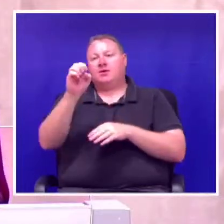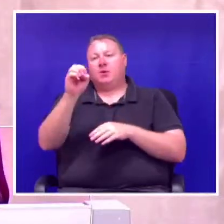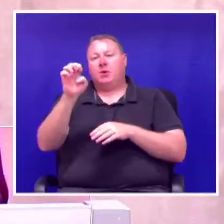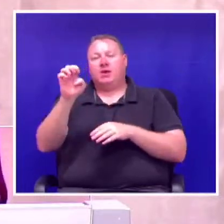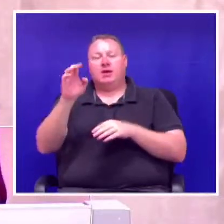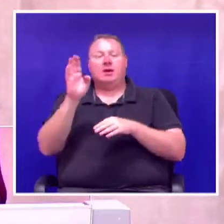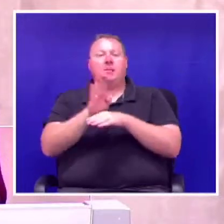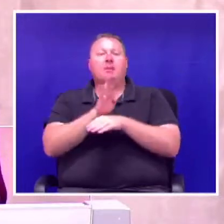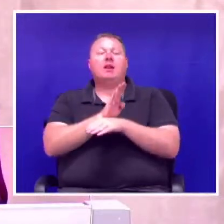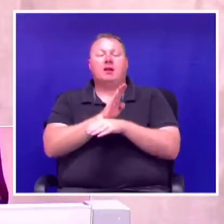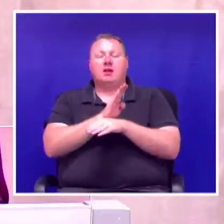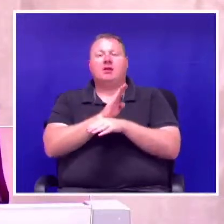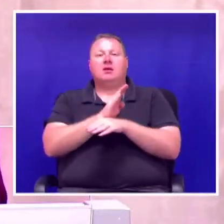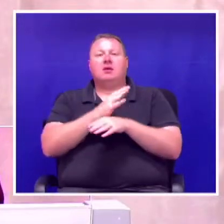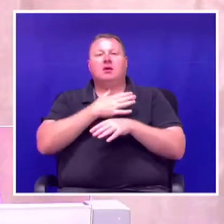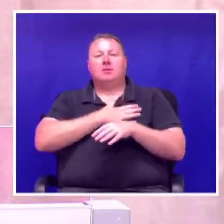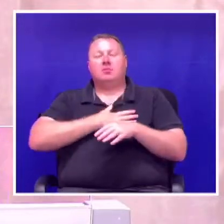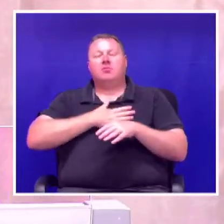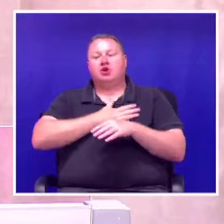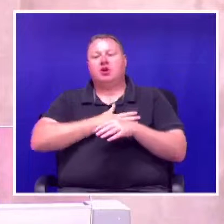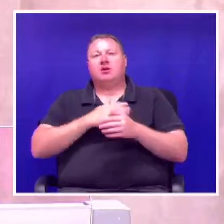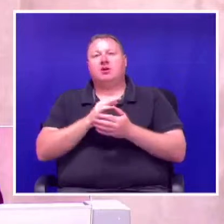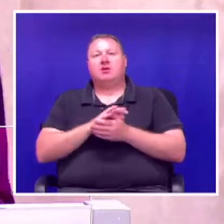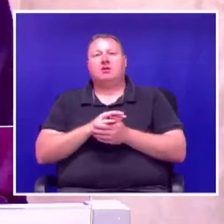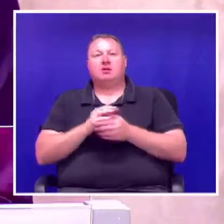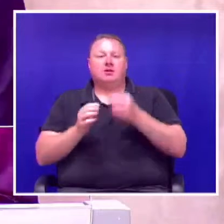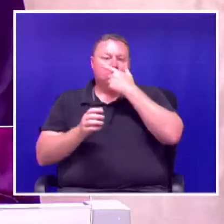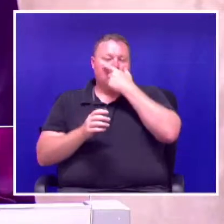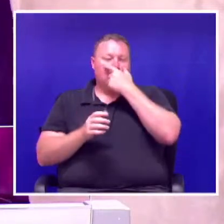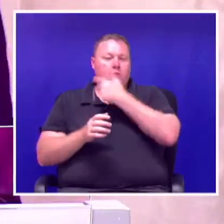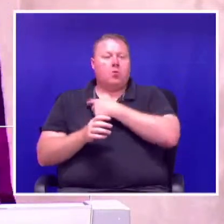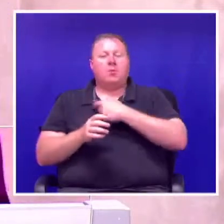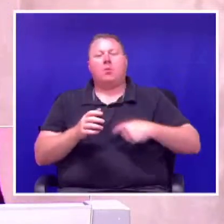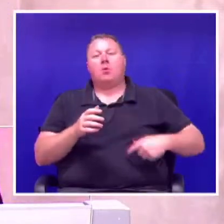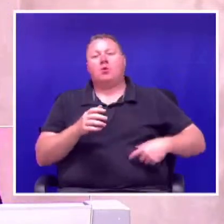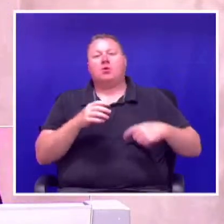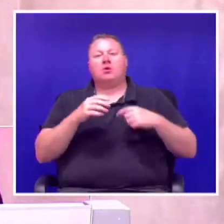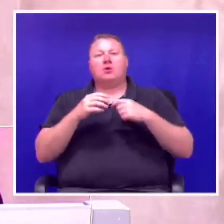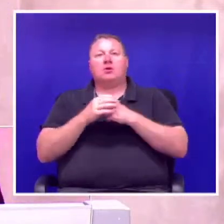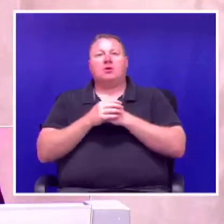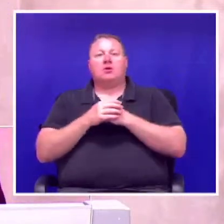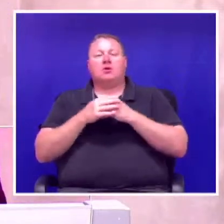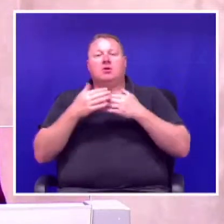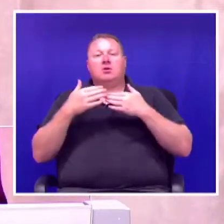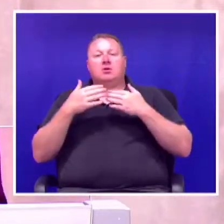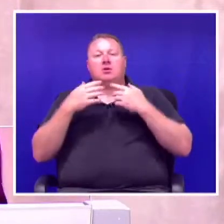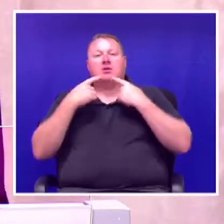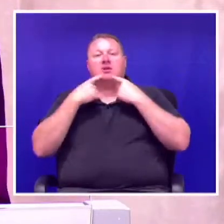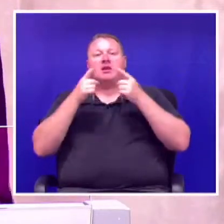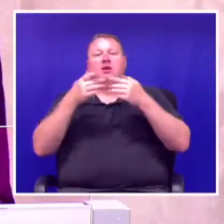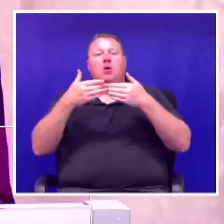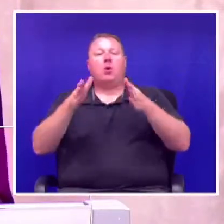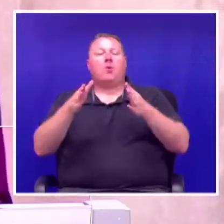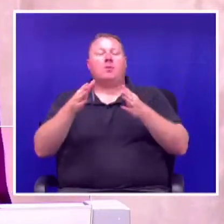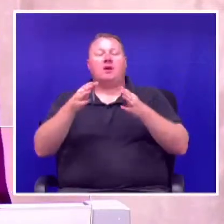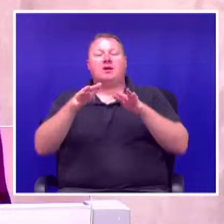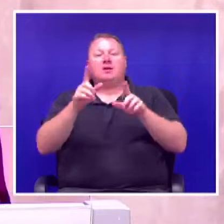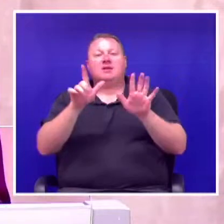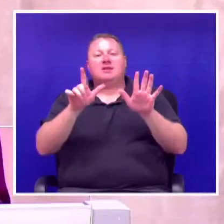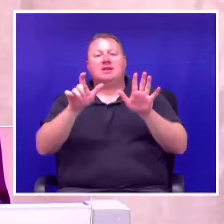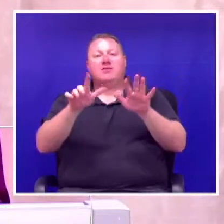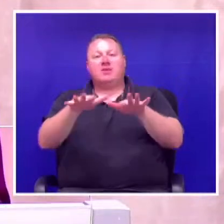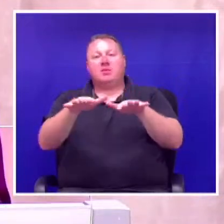Honorable Deputy Chair, President Cyril Ramaphosa stated at the opening of the 7th Parliament that government